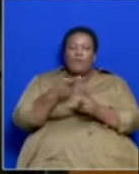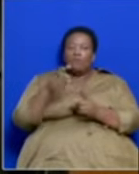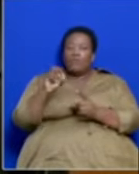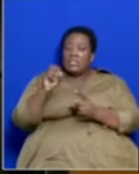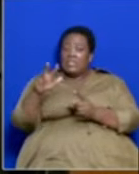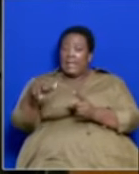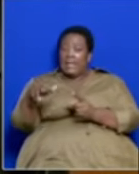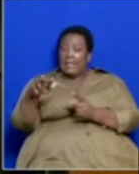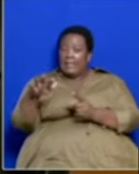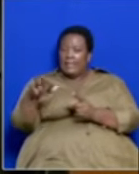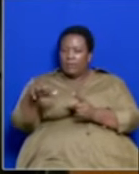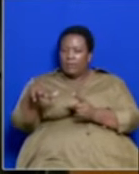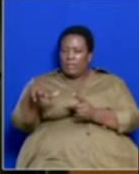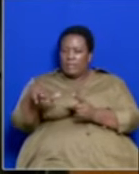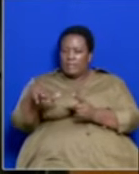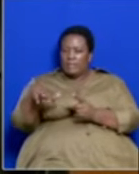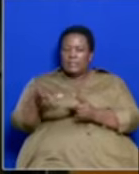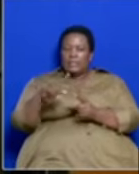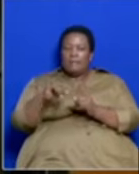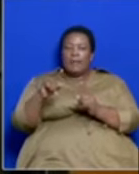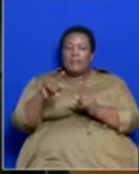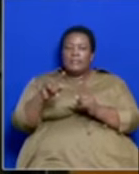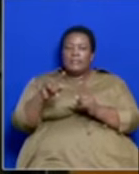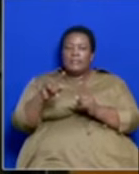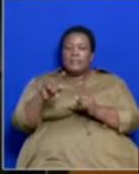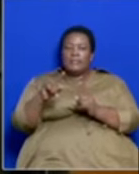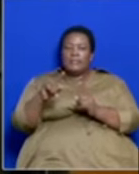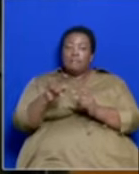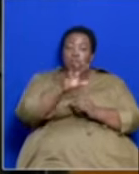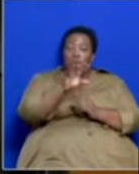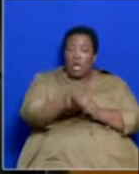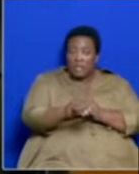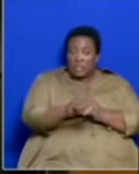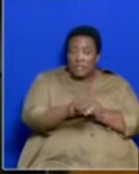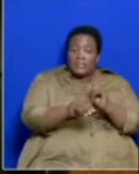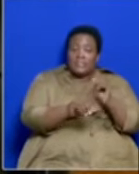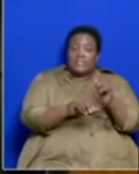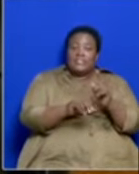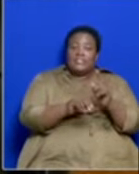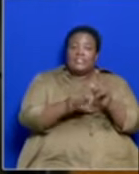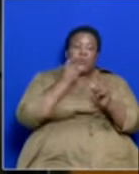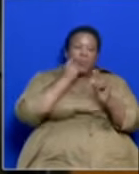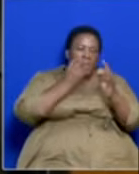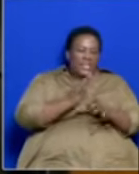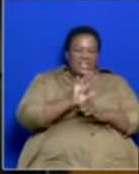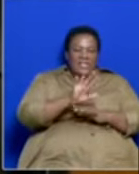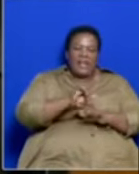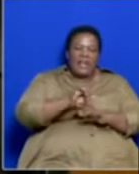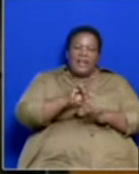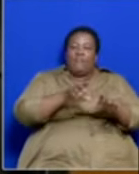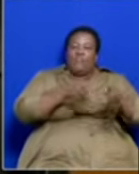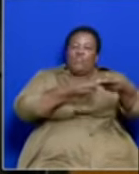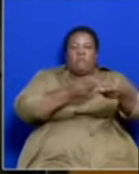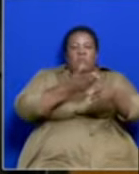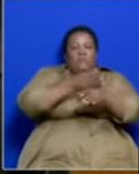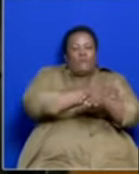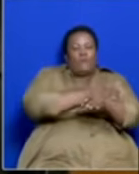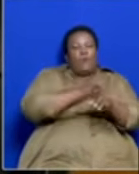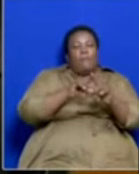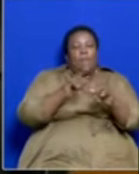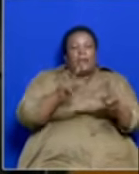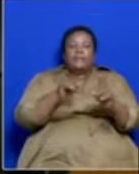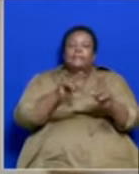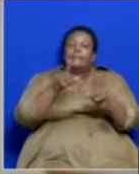but I won't put it to the witness. The witness hasn't been confronted with this document. It would be grossly unfair, but we will pick up the issue. And